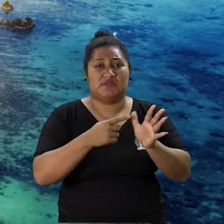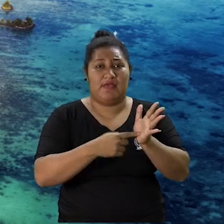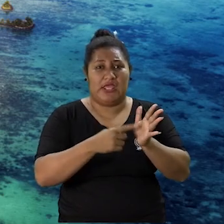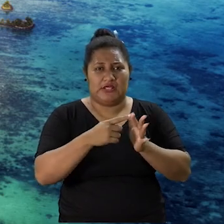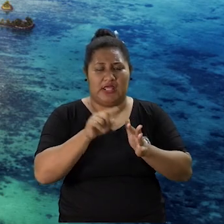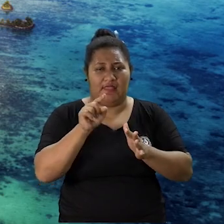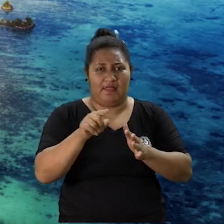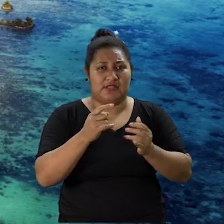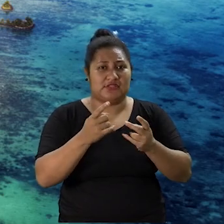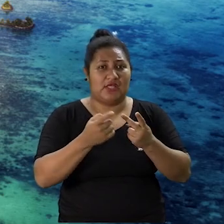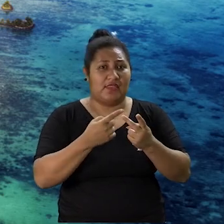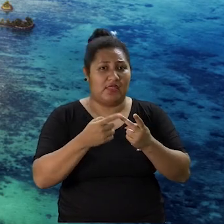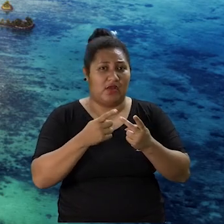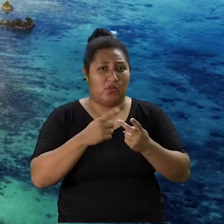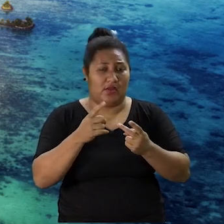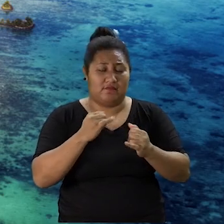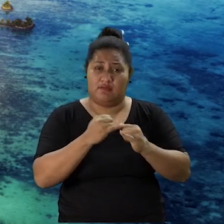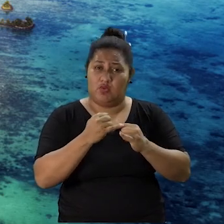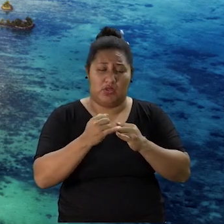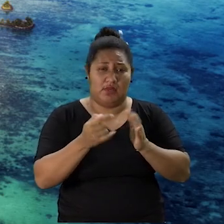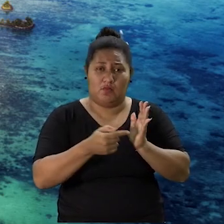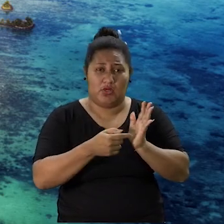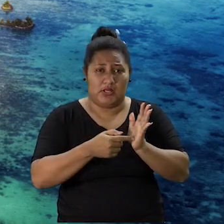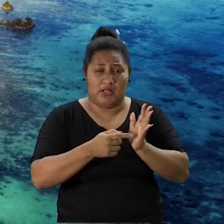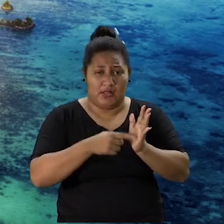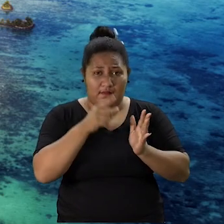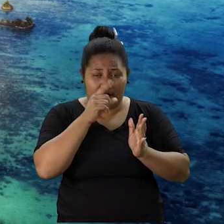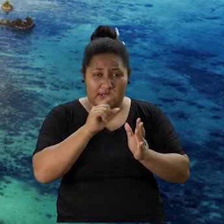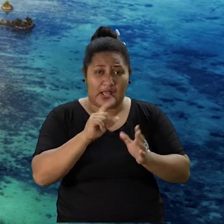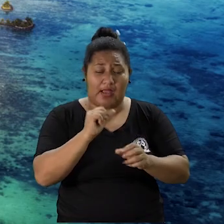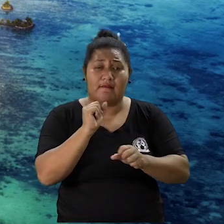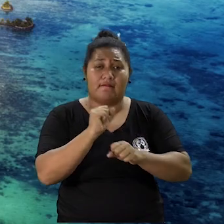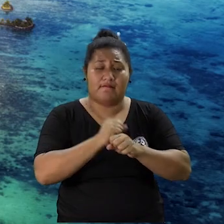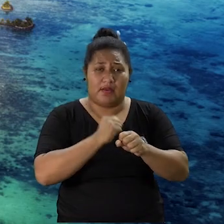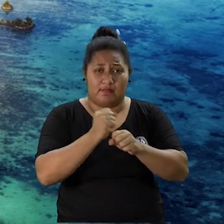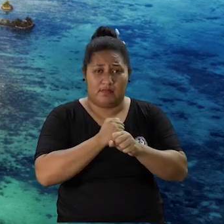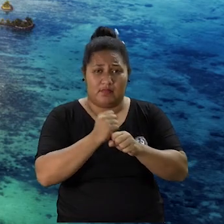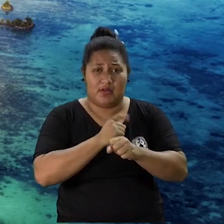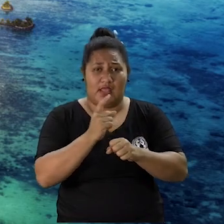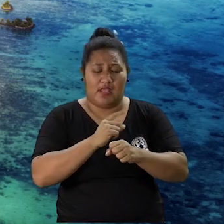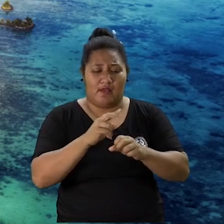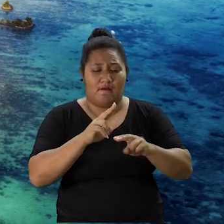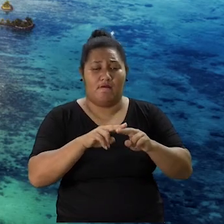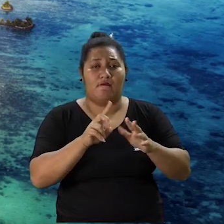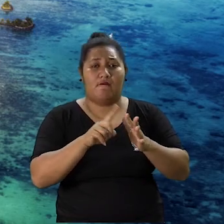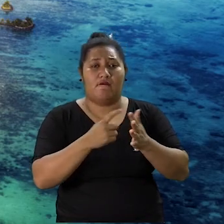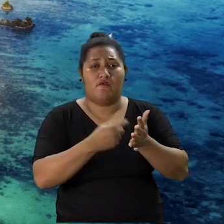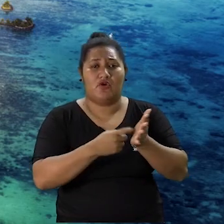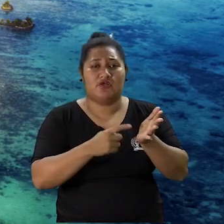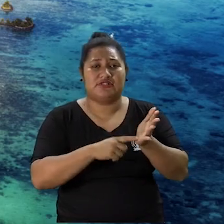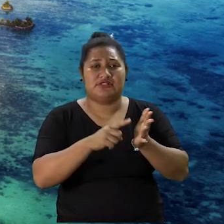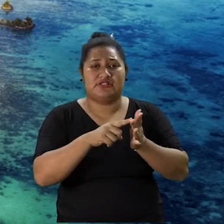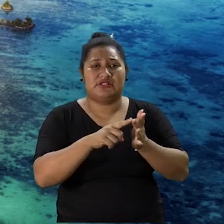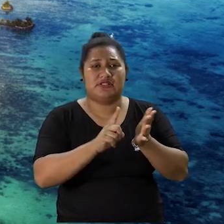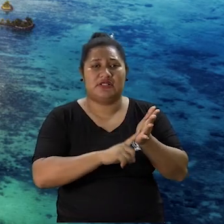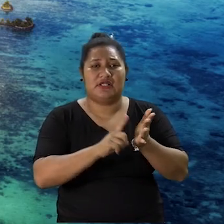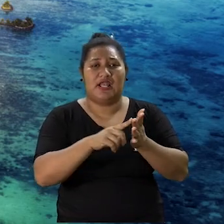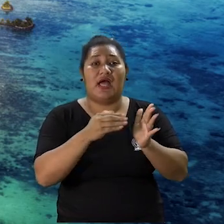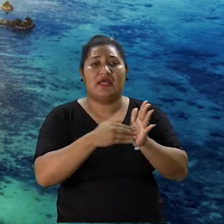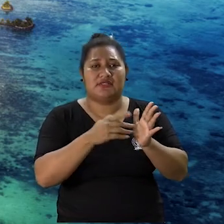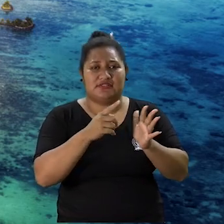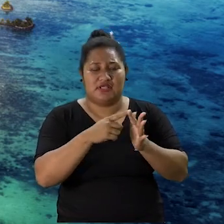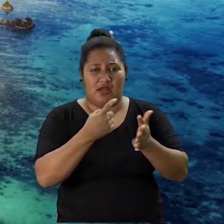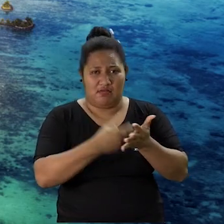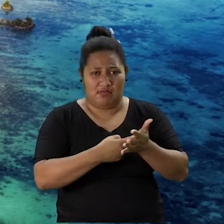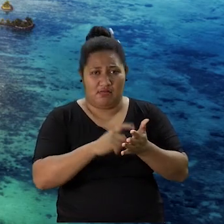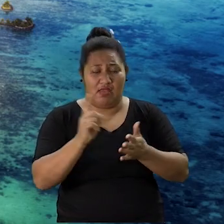ingredient po o se vaenga tawa e mwhai ona fausia ai lea fertilizer le whaonga ina le